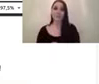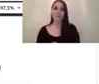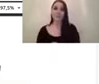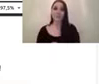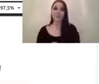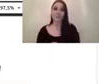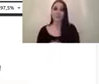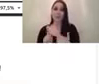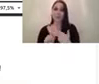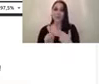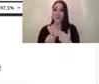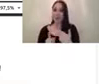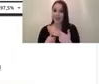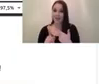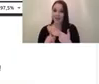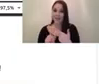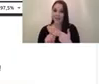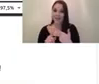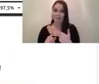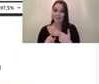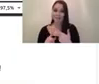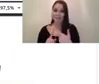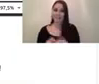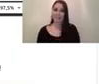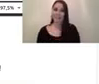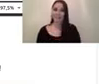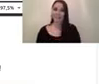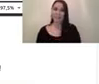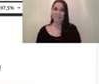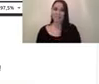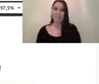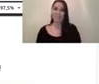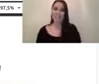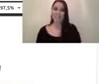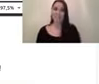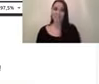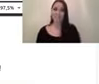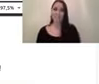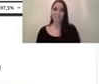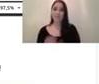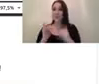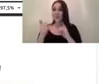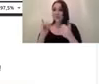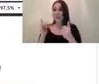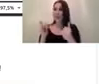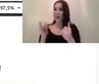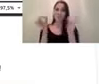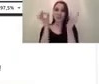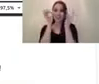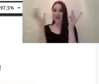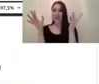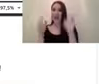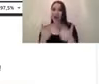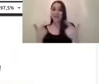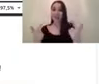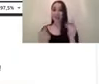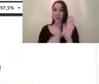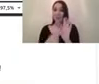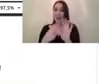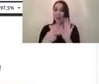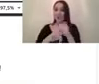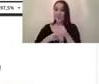your lens aperture. Sometimes we don't remember that a lot of lenses have a DF